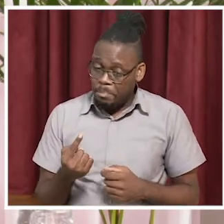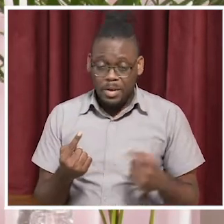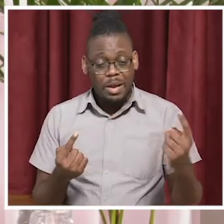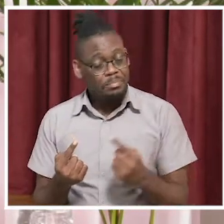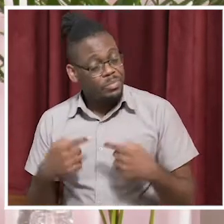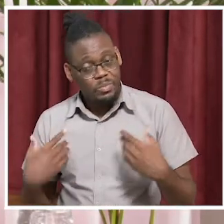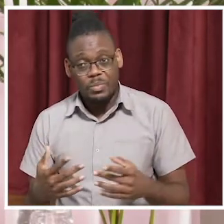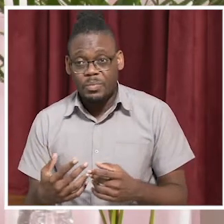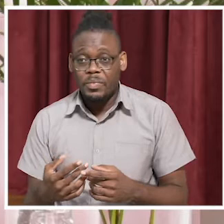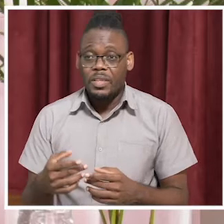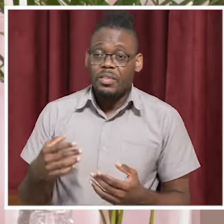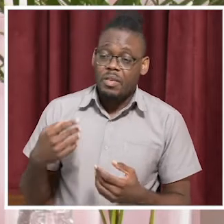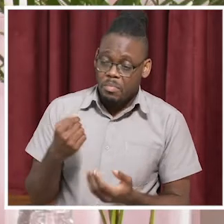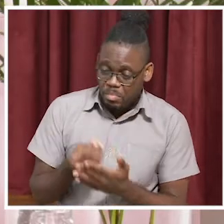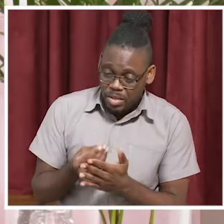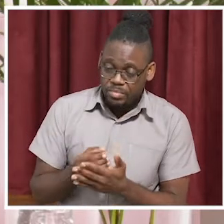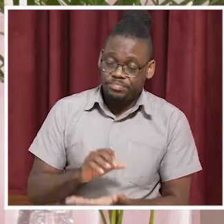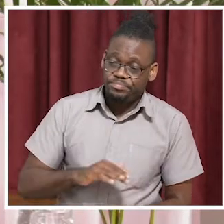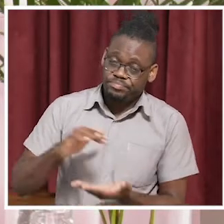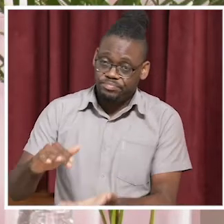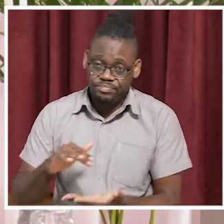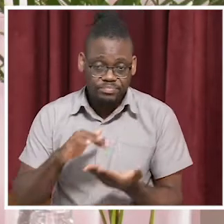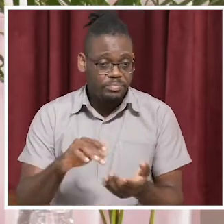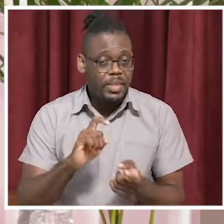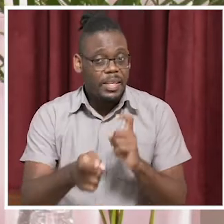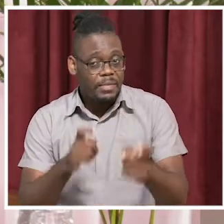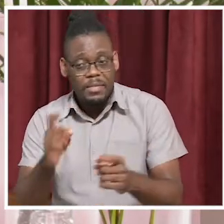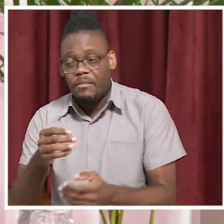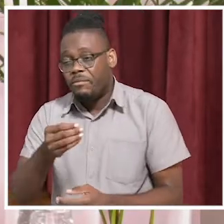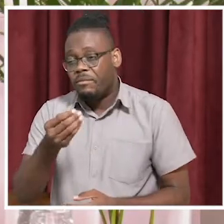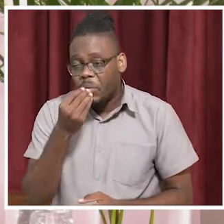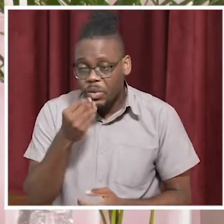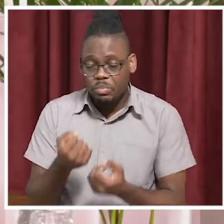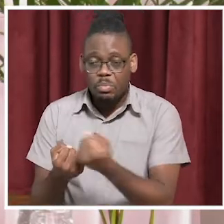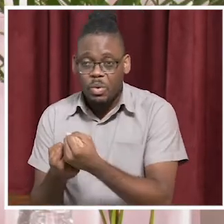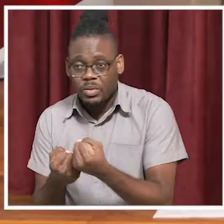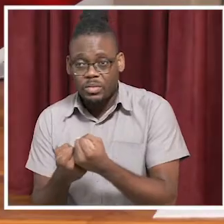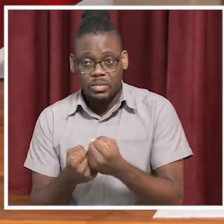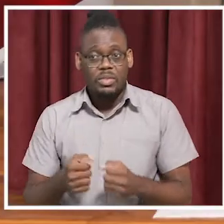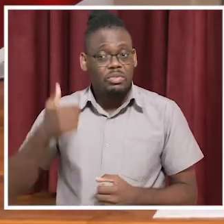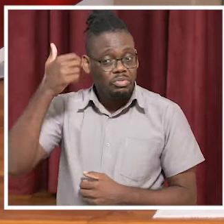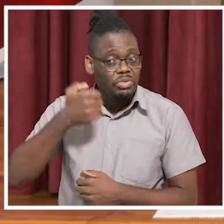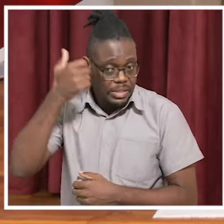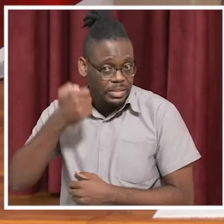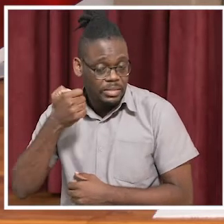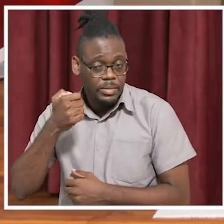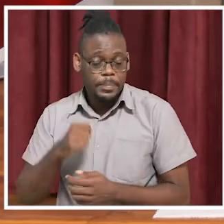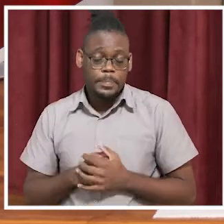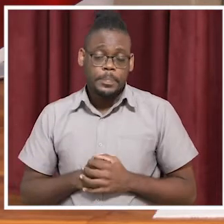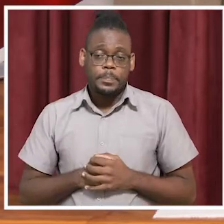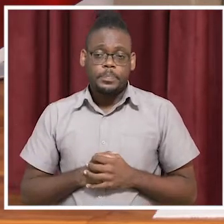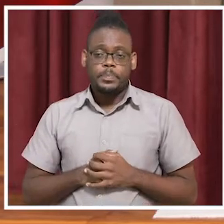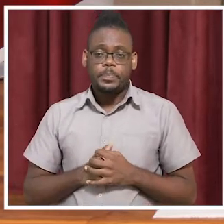was given in terms of with food support. So they issued a food support grant. We know that the ministry has some